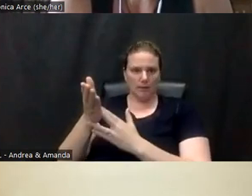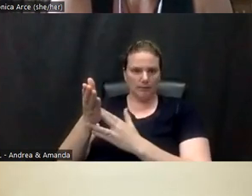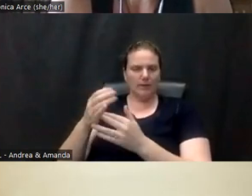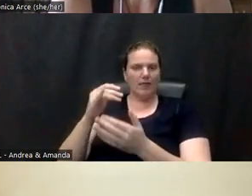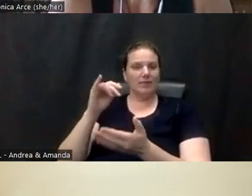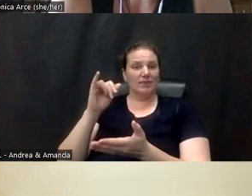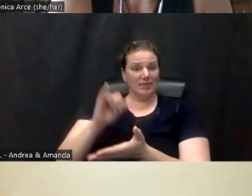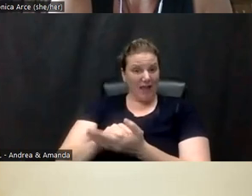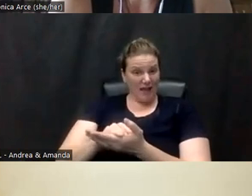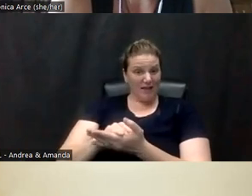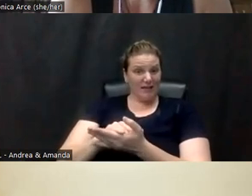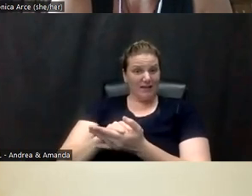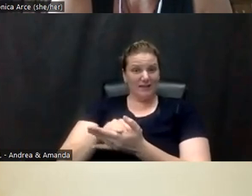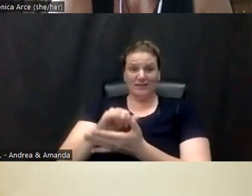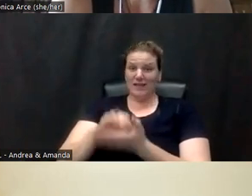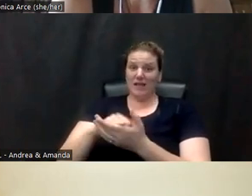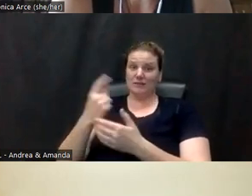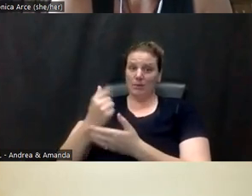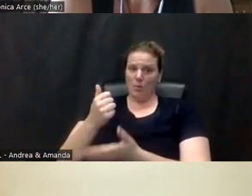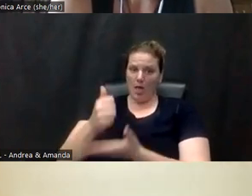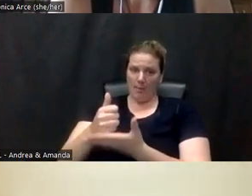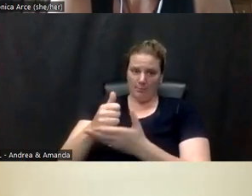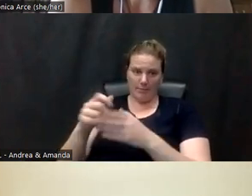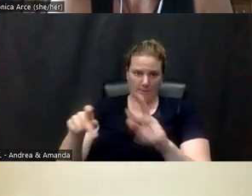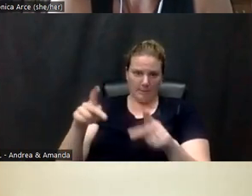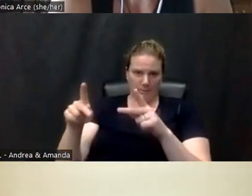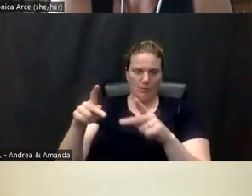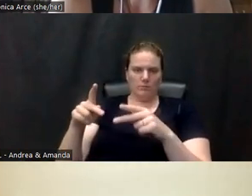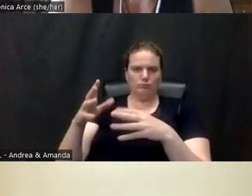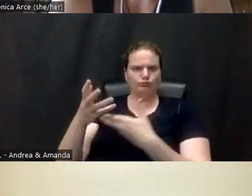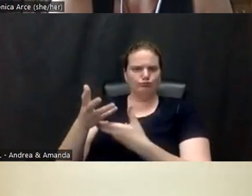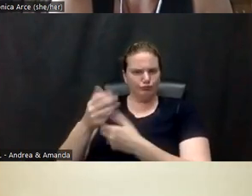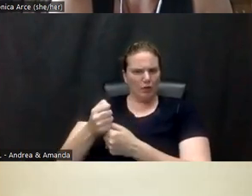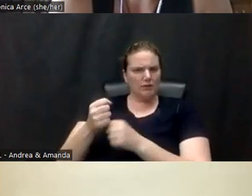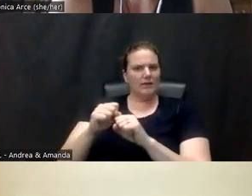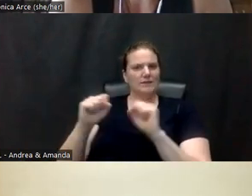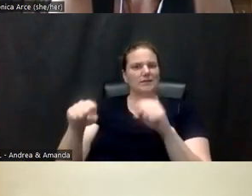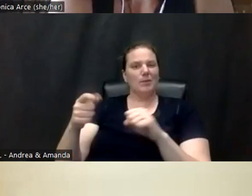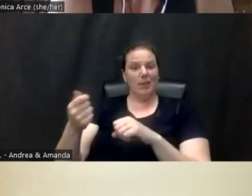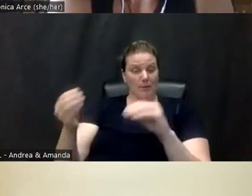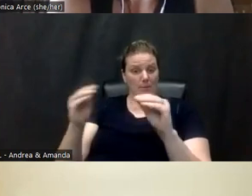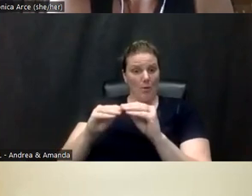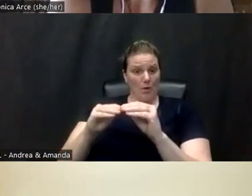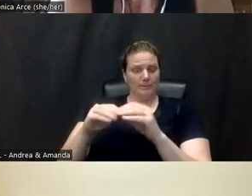is something that is going to help people kind of trust the system a little bit more.